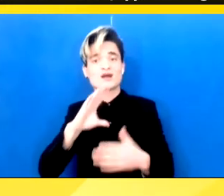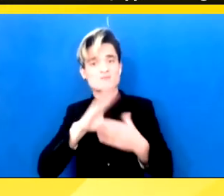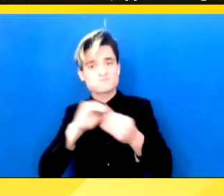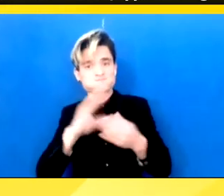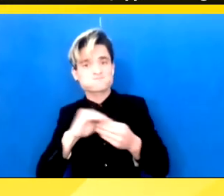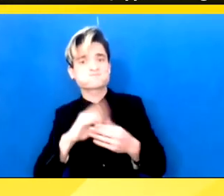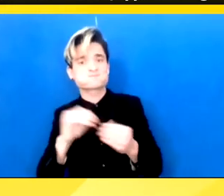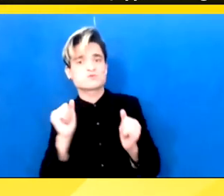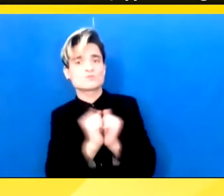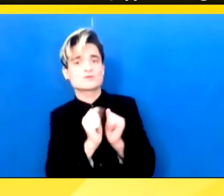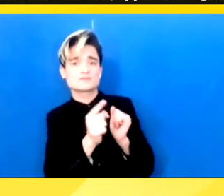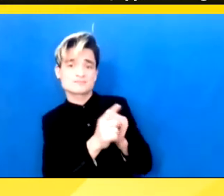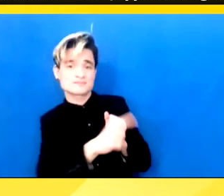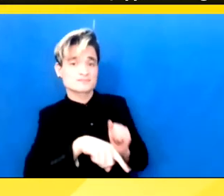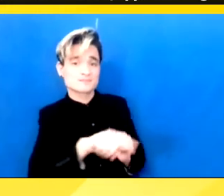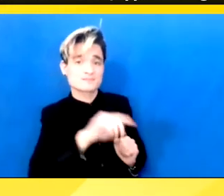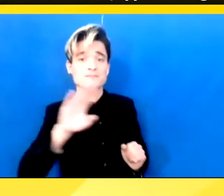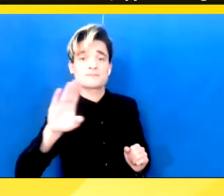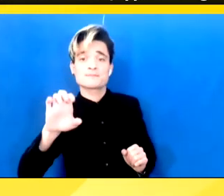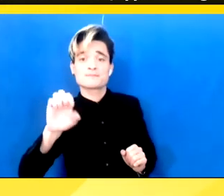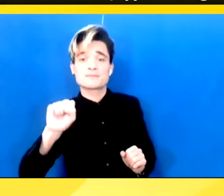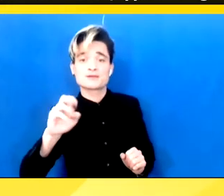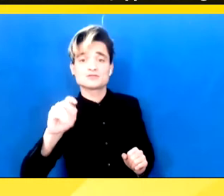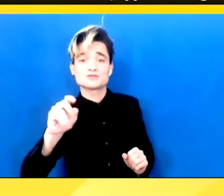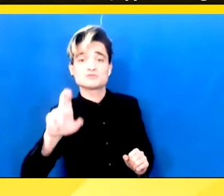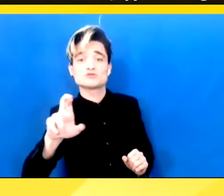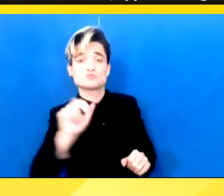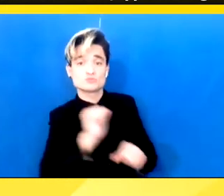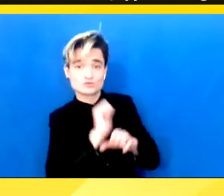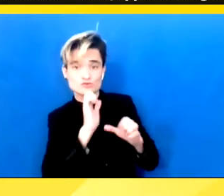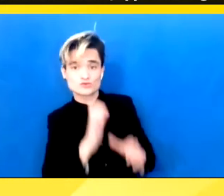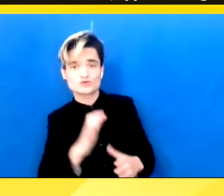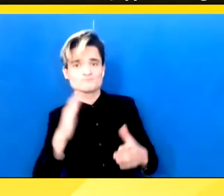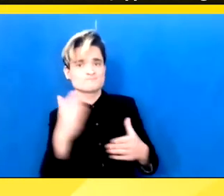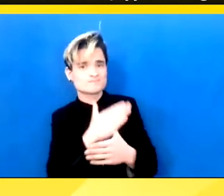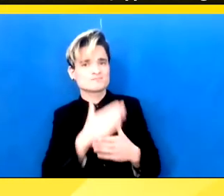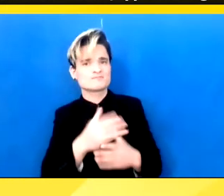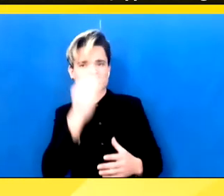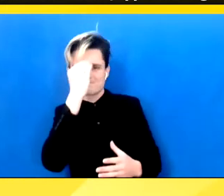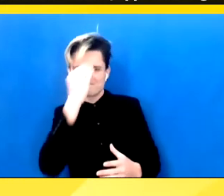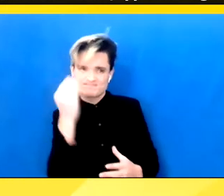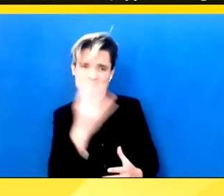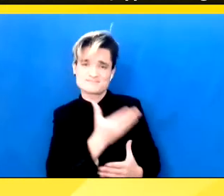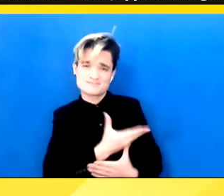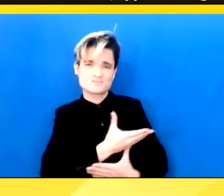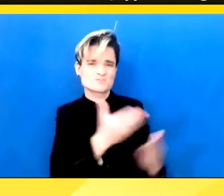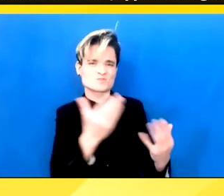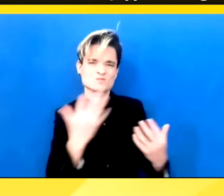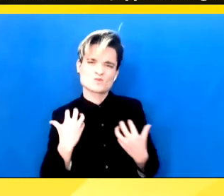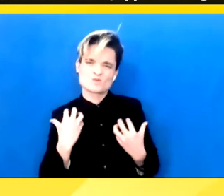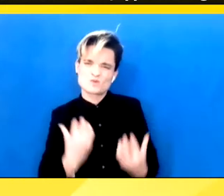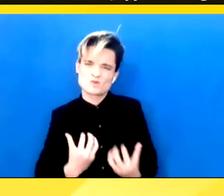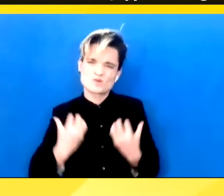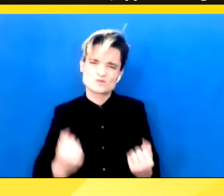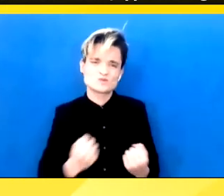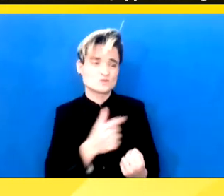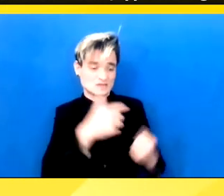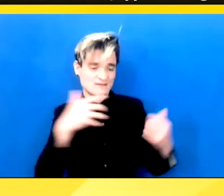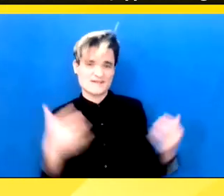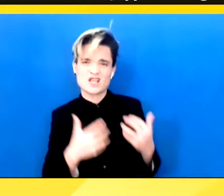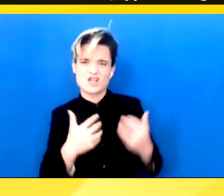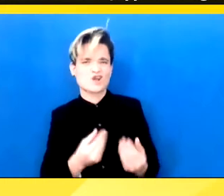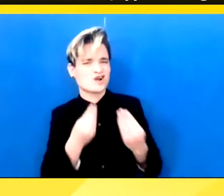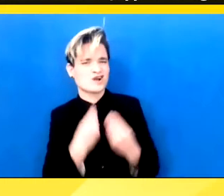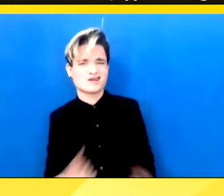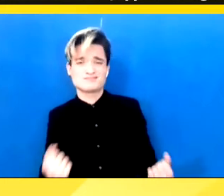courageous, you are fearless, and you are already winning. You have risen up against